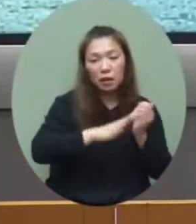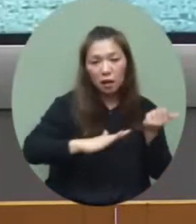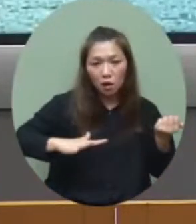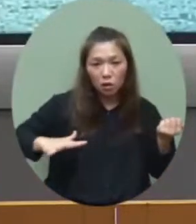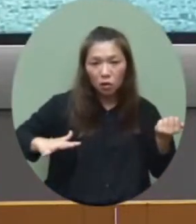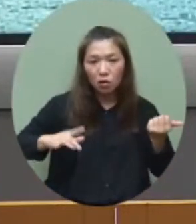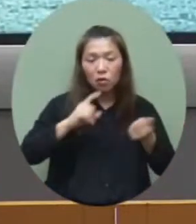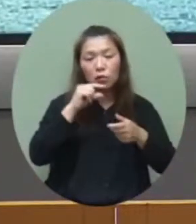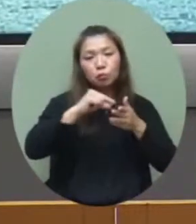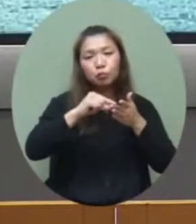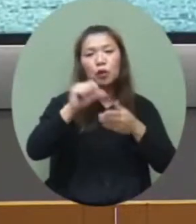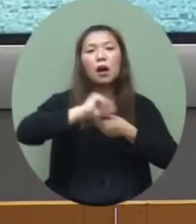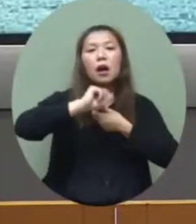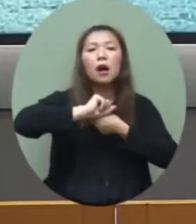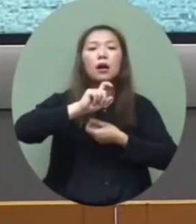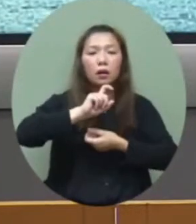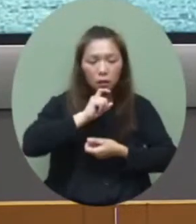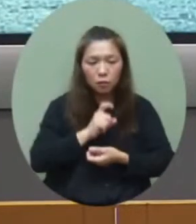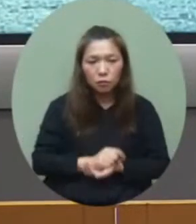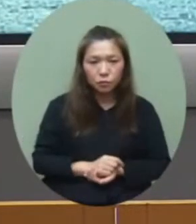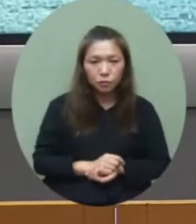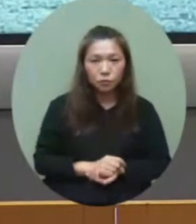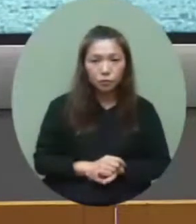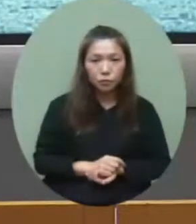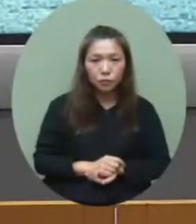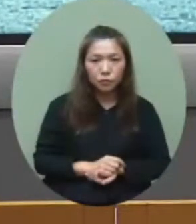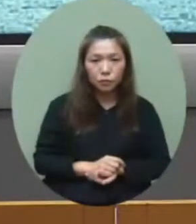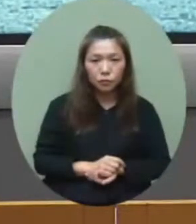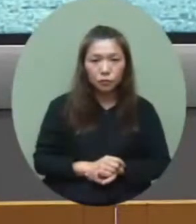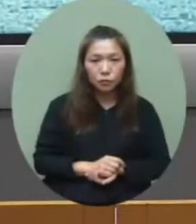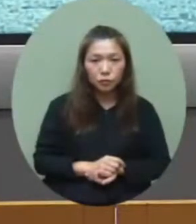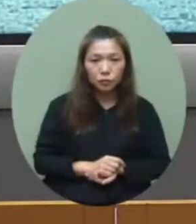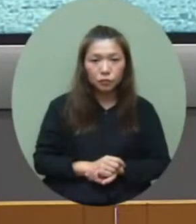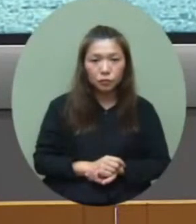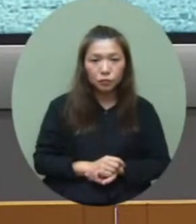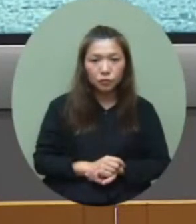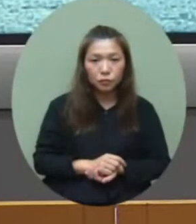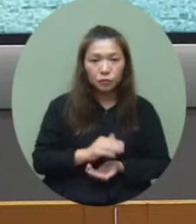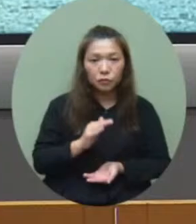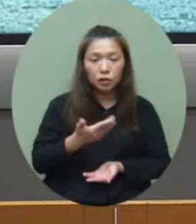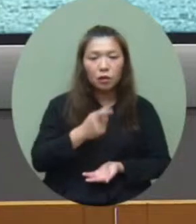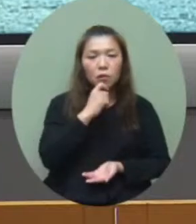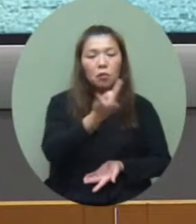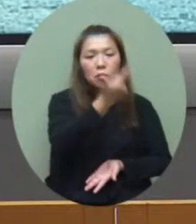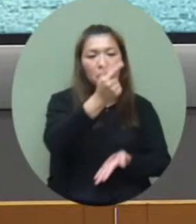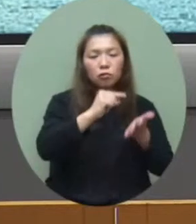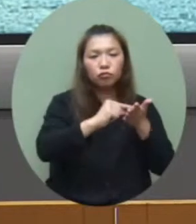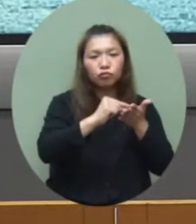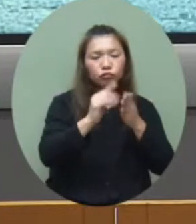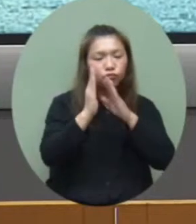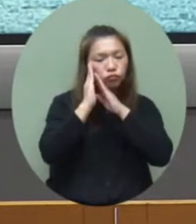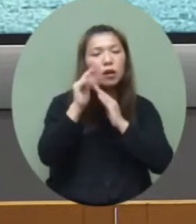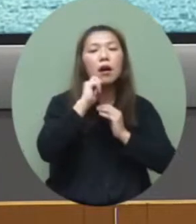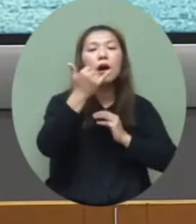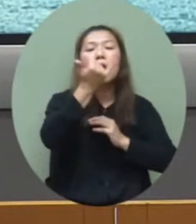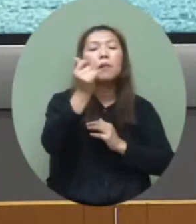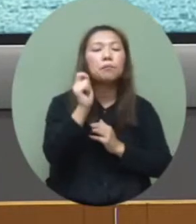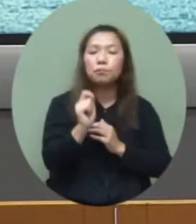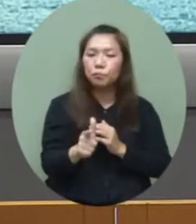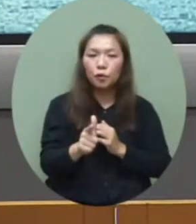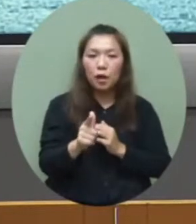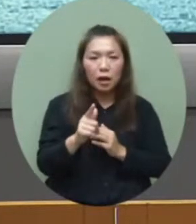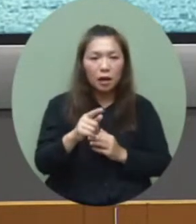in the community increases, then care homes will see the same trend. Now, because for care